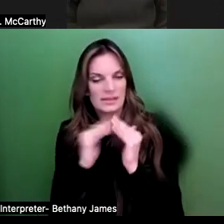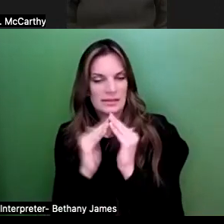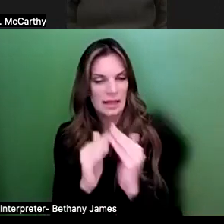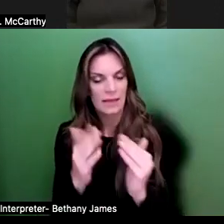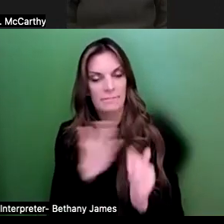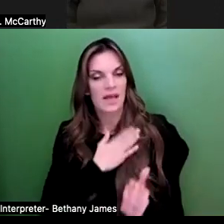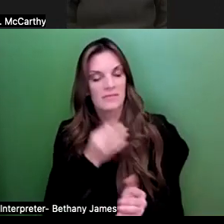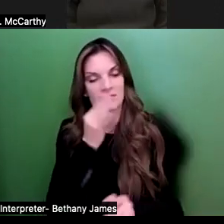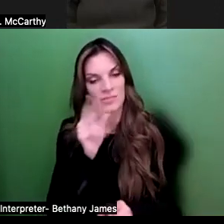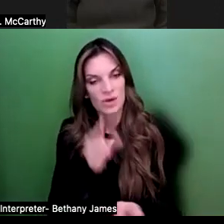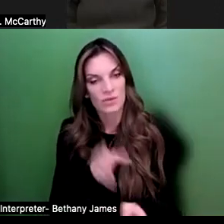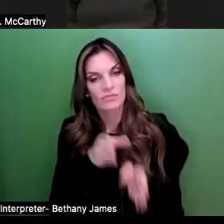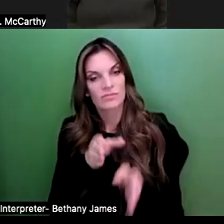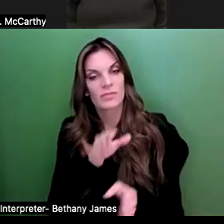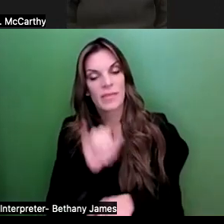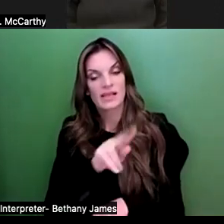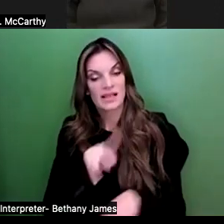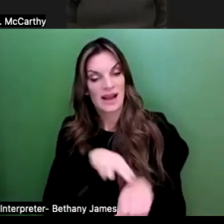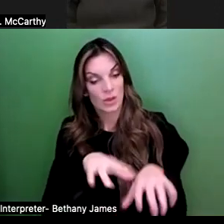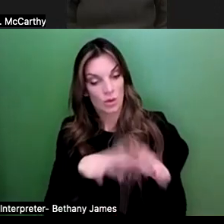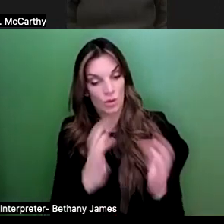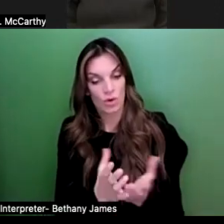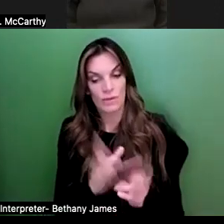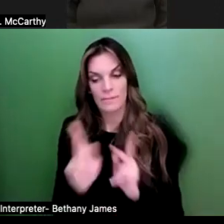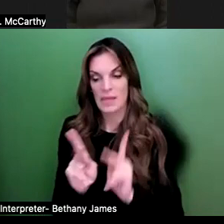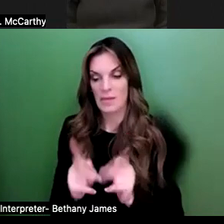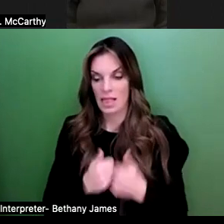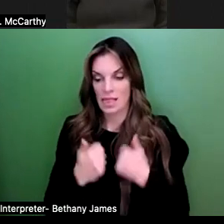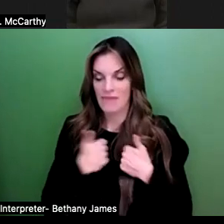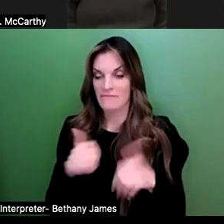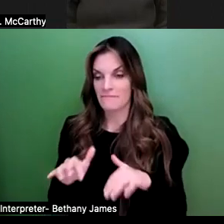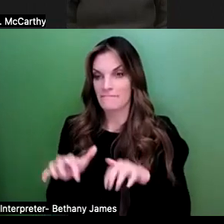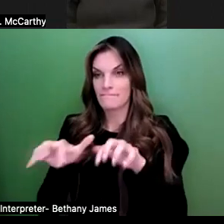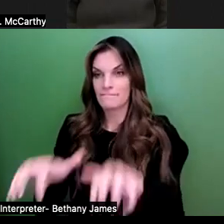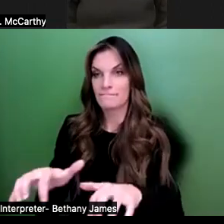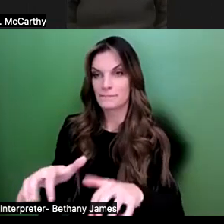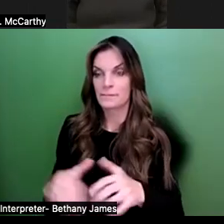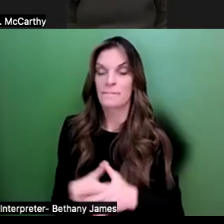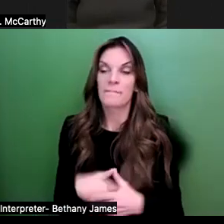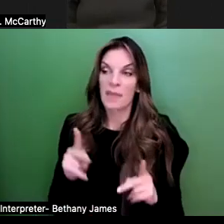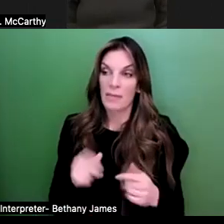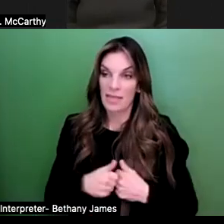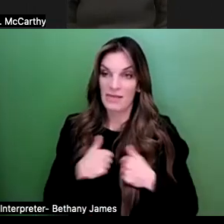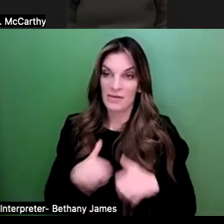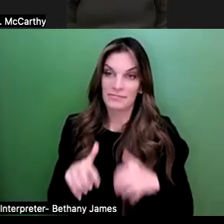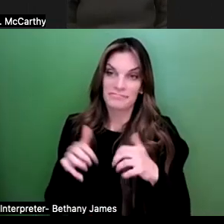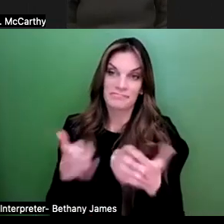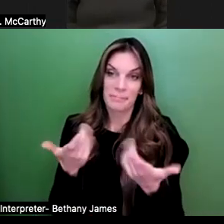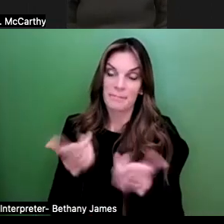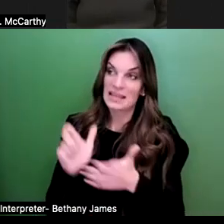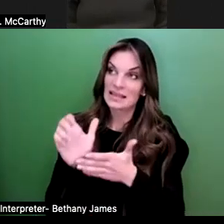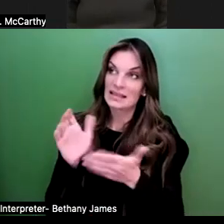the places where people live. And so, where places people live can range from big cities like New